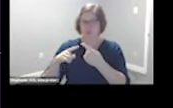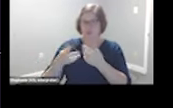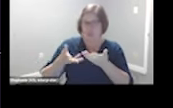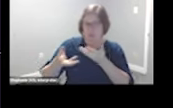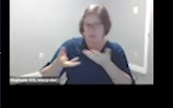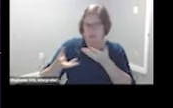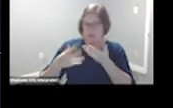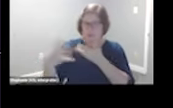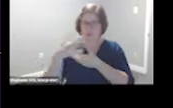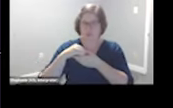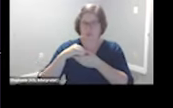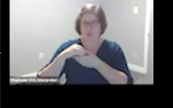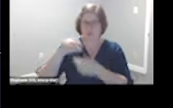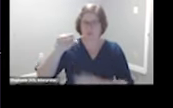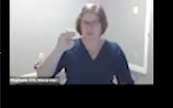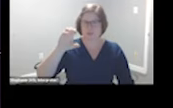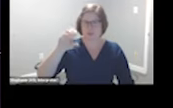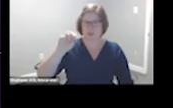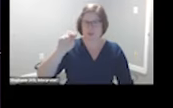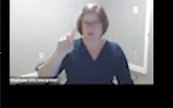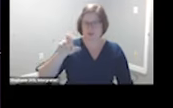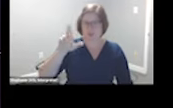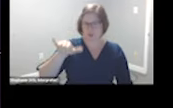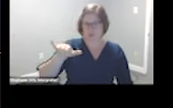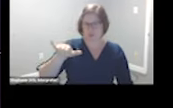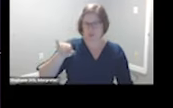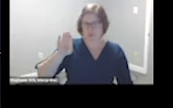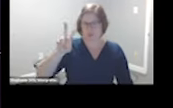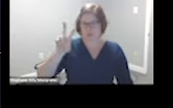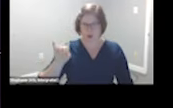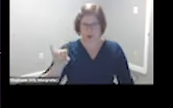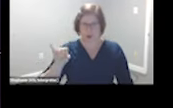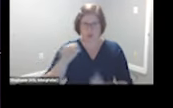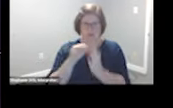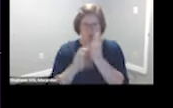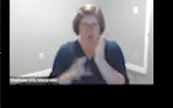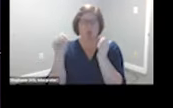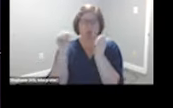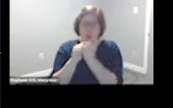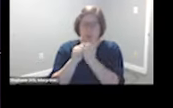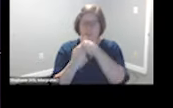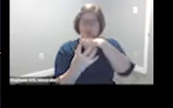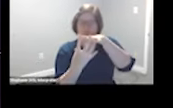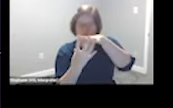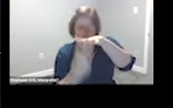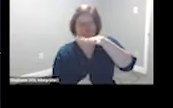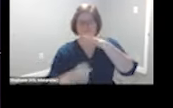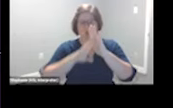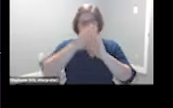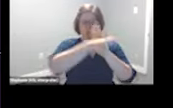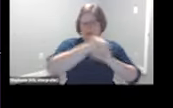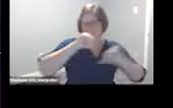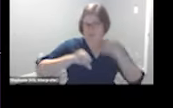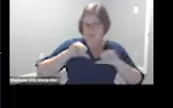vision impairments with gravitational wave science. So that's where Laura comes in. She's going to advise us on the scientific side of things, make sure the